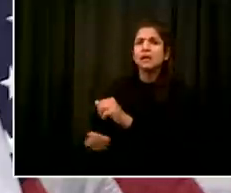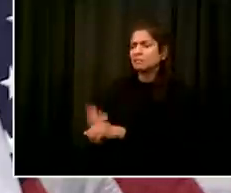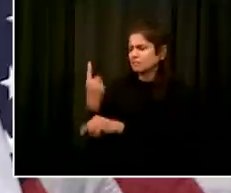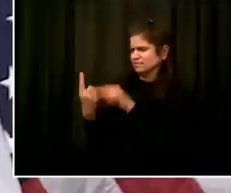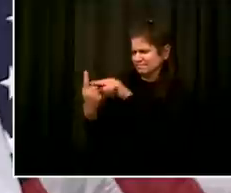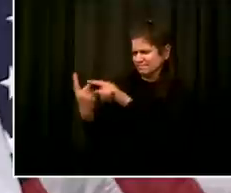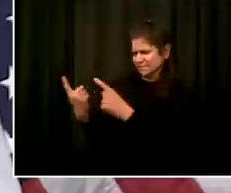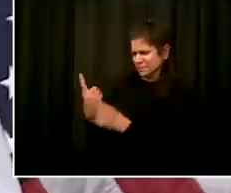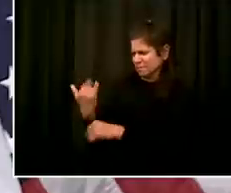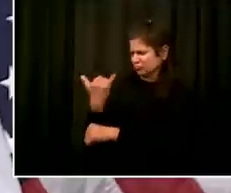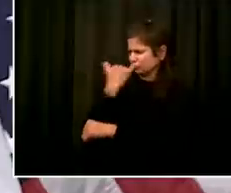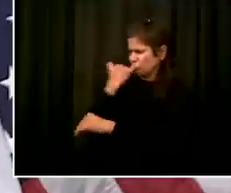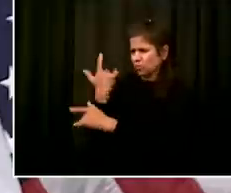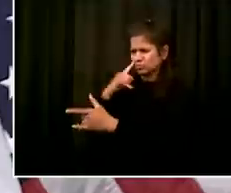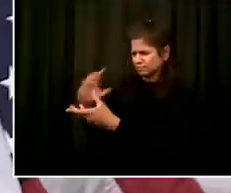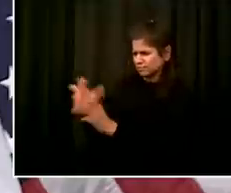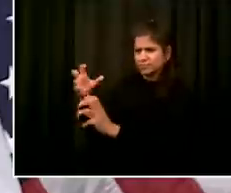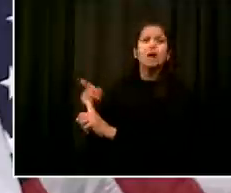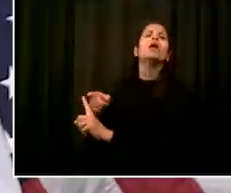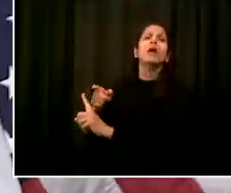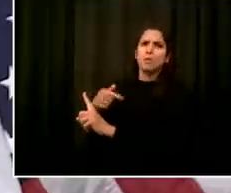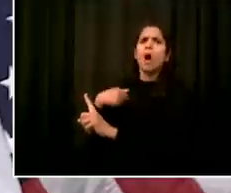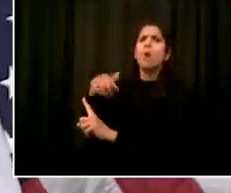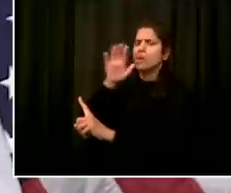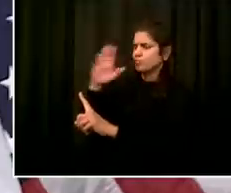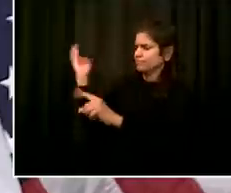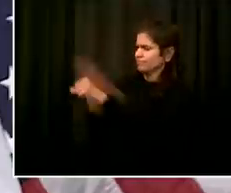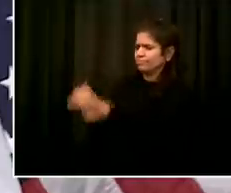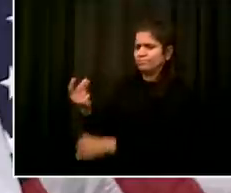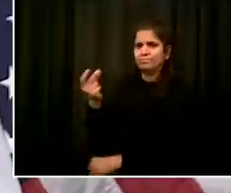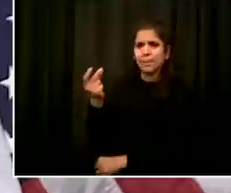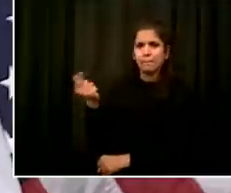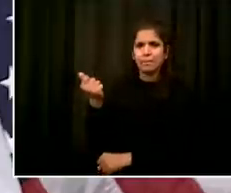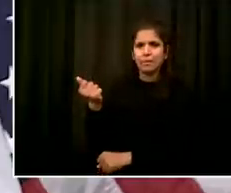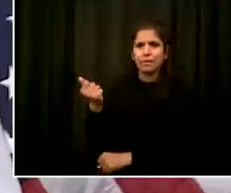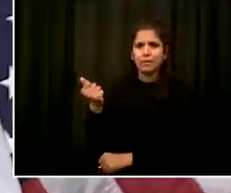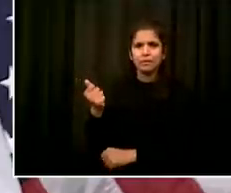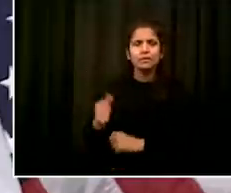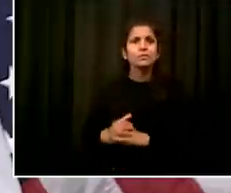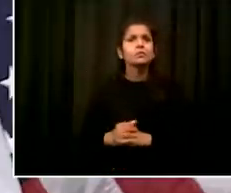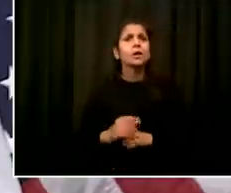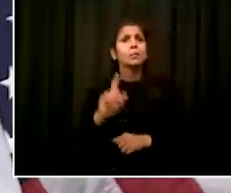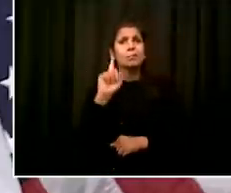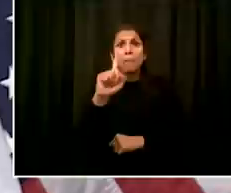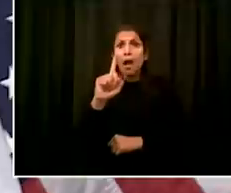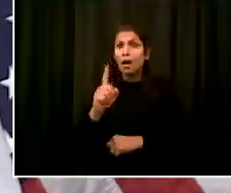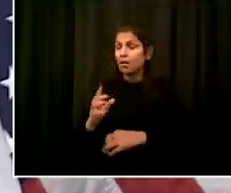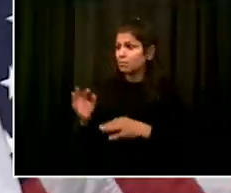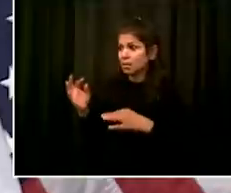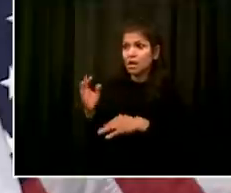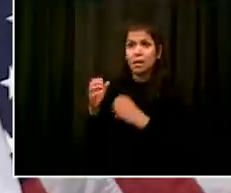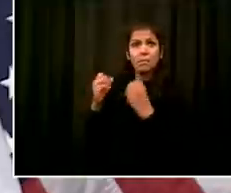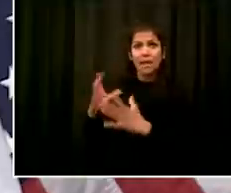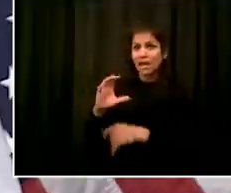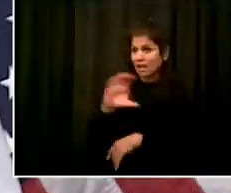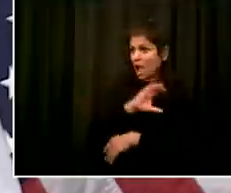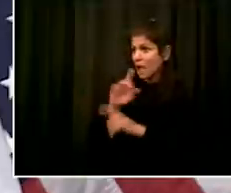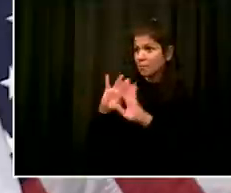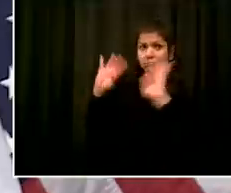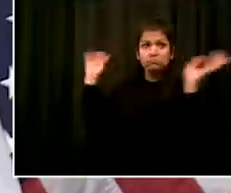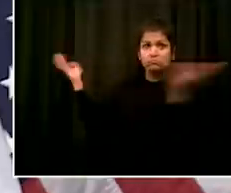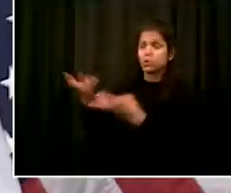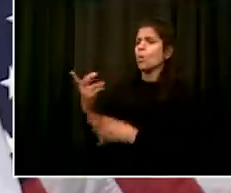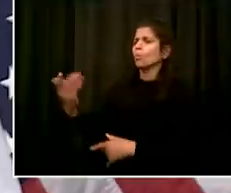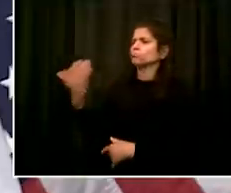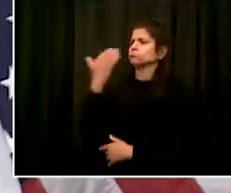have done exactly what we asked of them in recent days. I want to thank the men and women of the NYPD for that. Now, how do we move